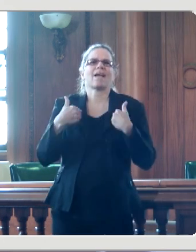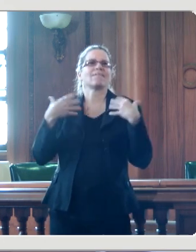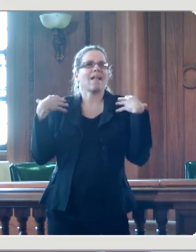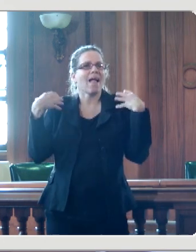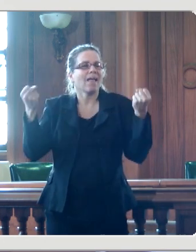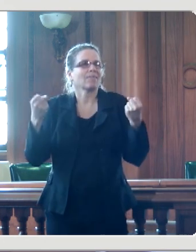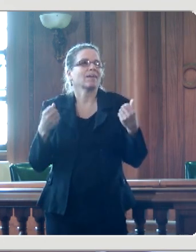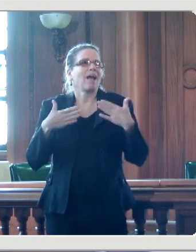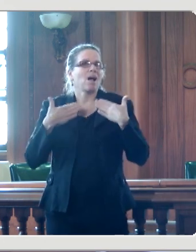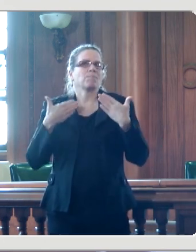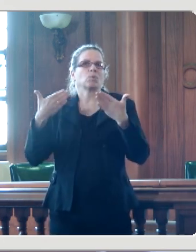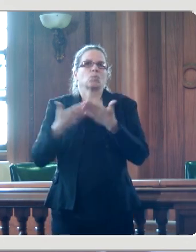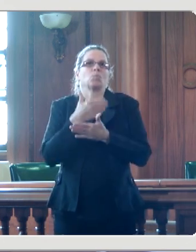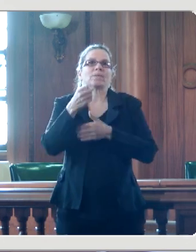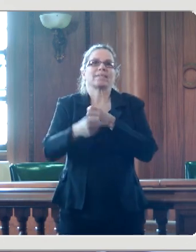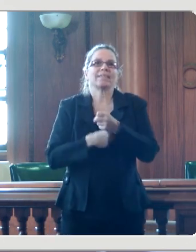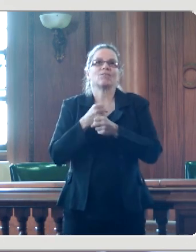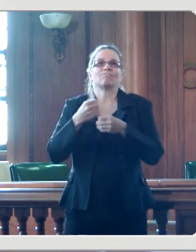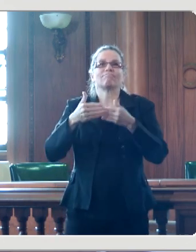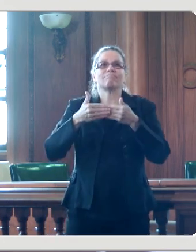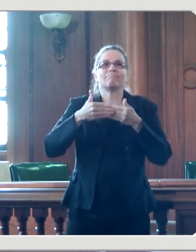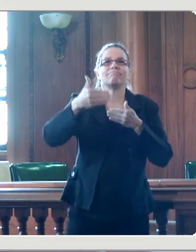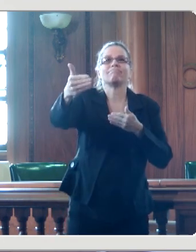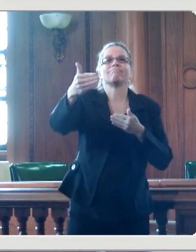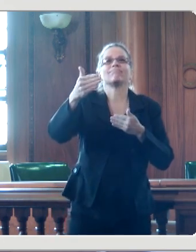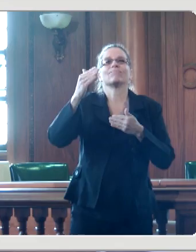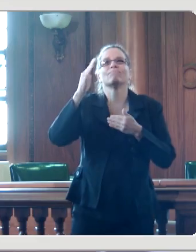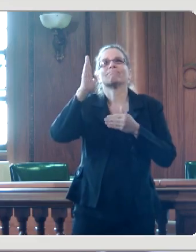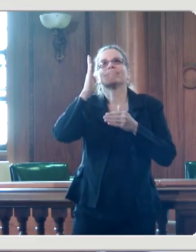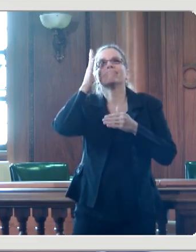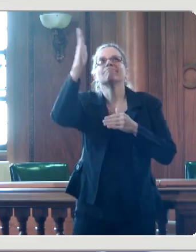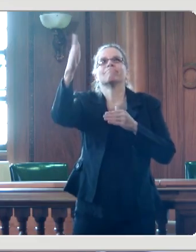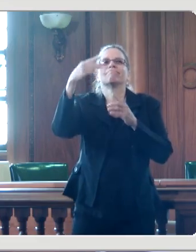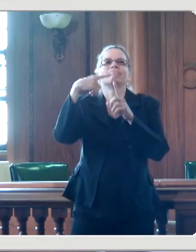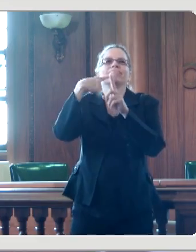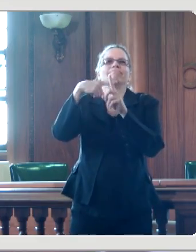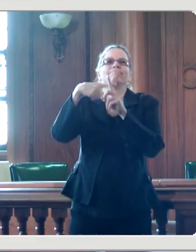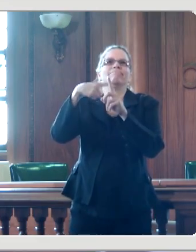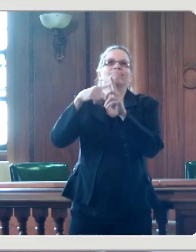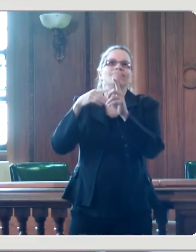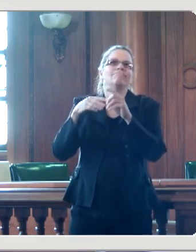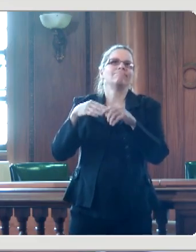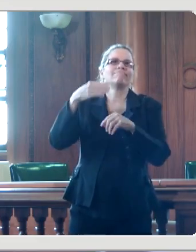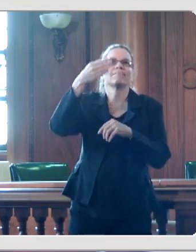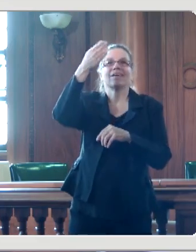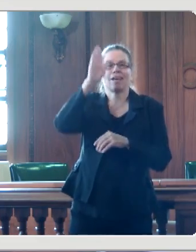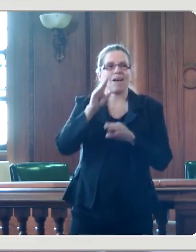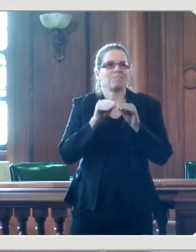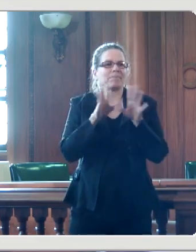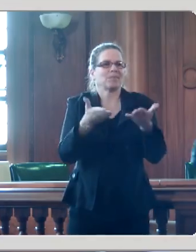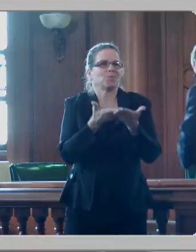prosperous 2021, and go out and have a great day. God bless. Thank you.